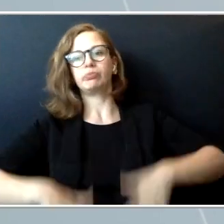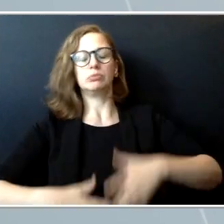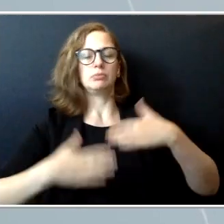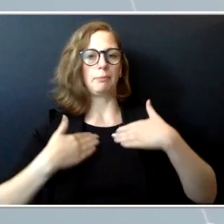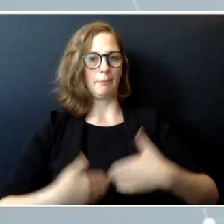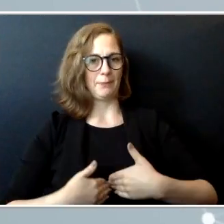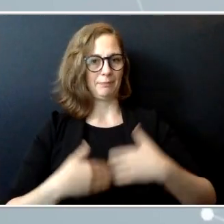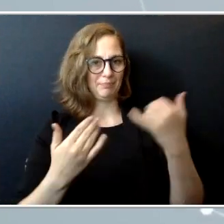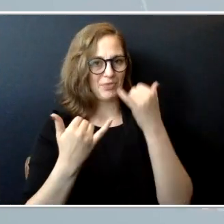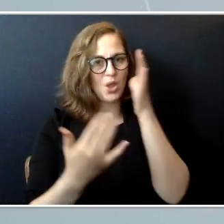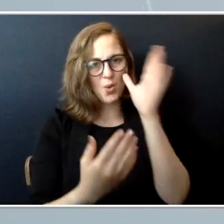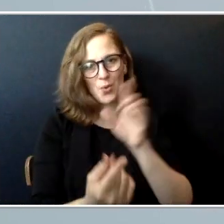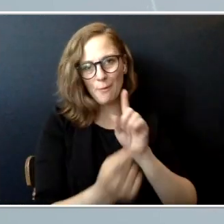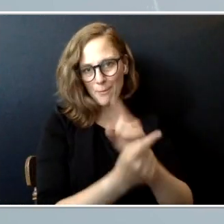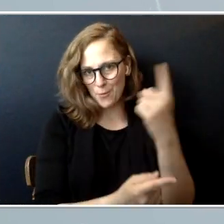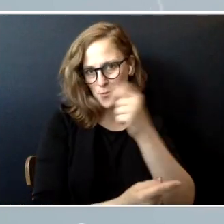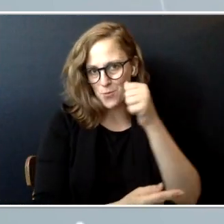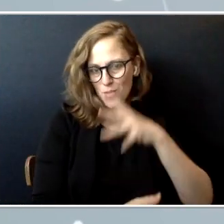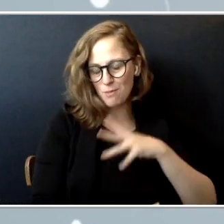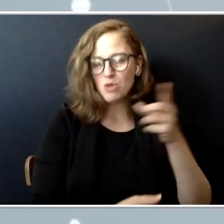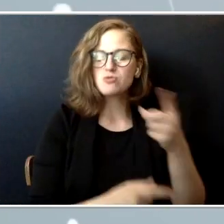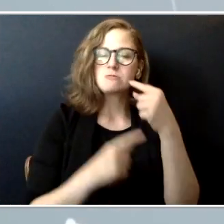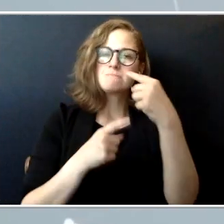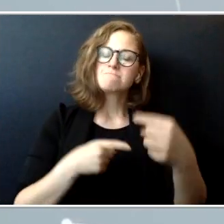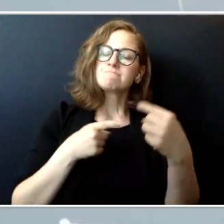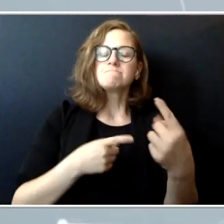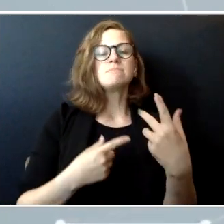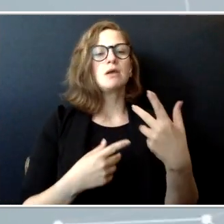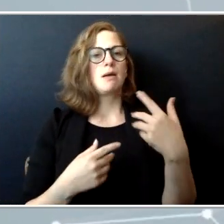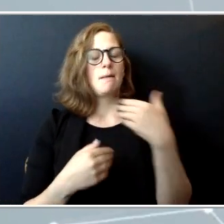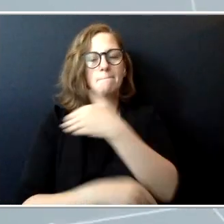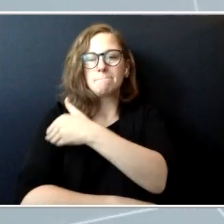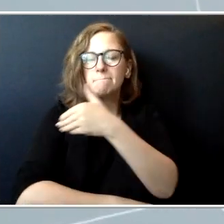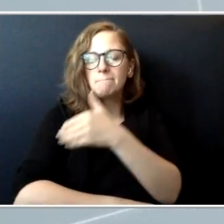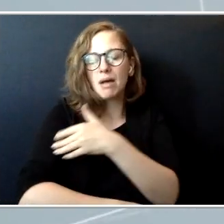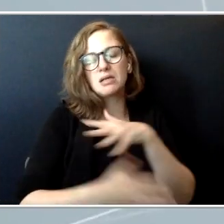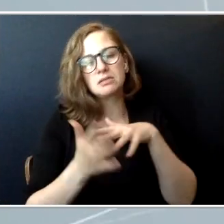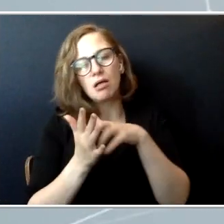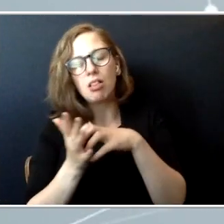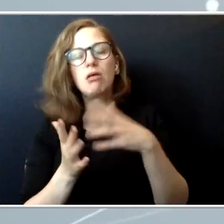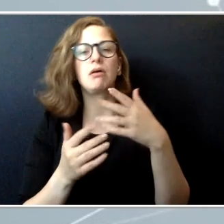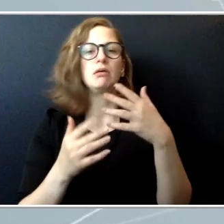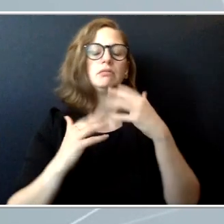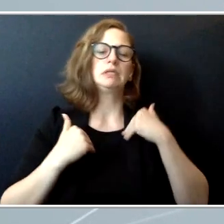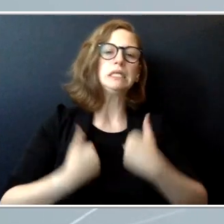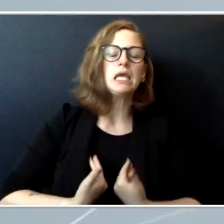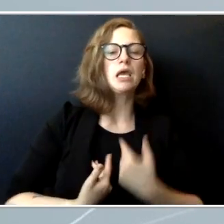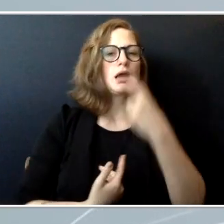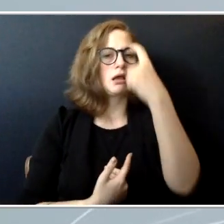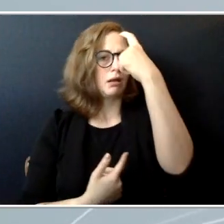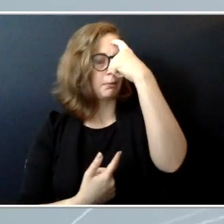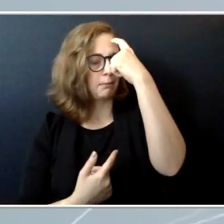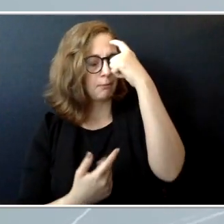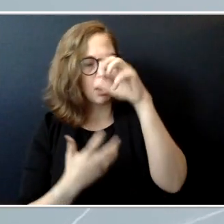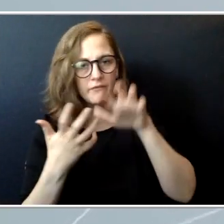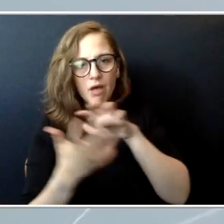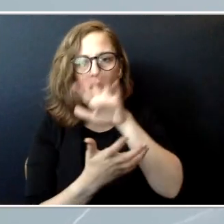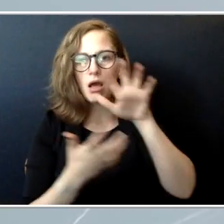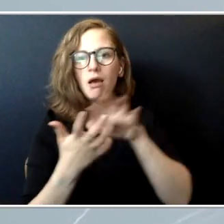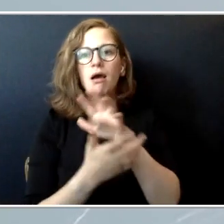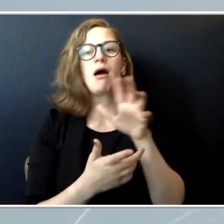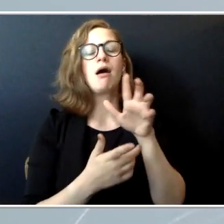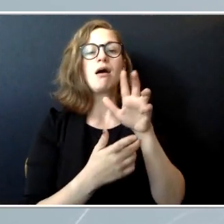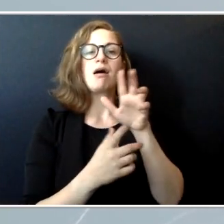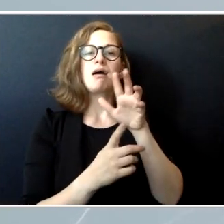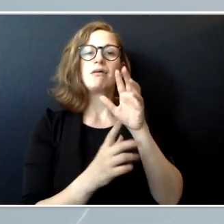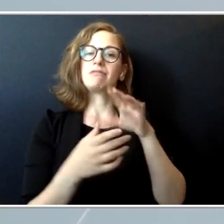like muscle pain, fatigue, even brain fog. Doctors traced those problems back to her parathyroid glands.